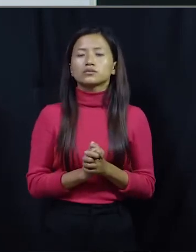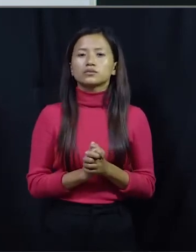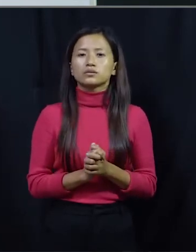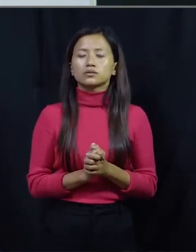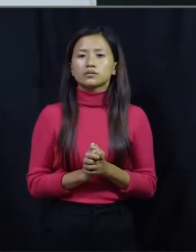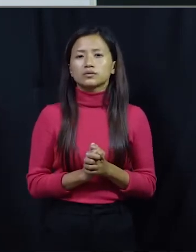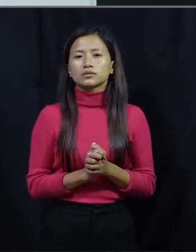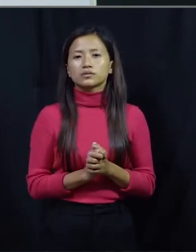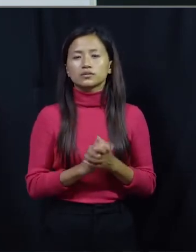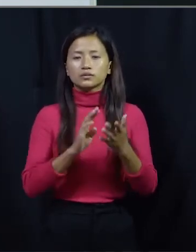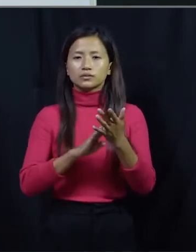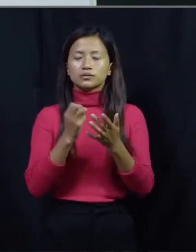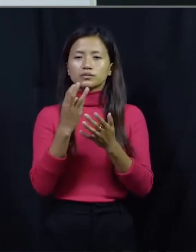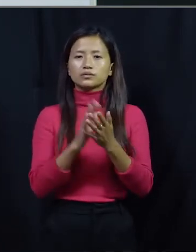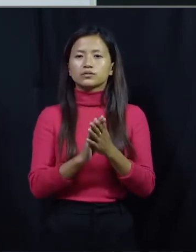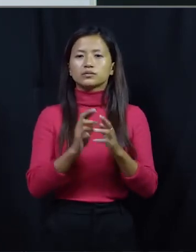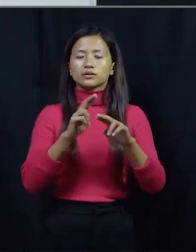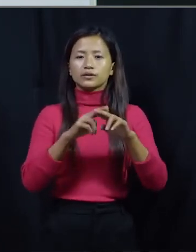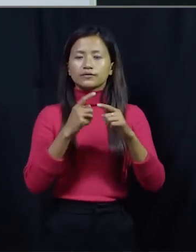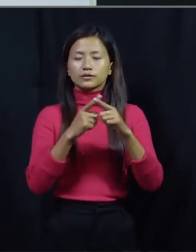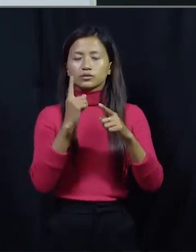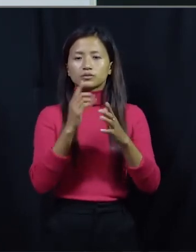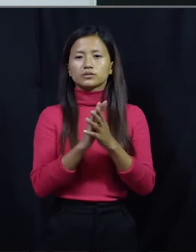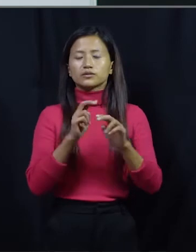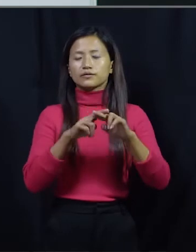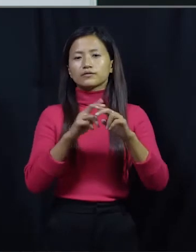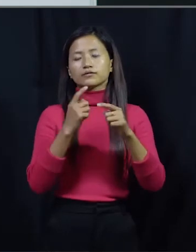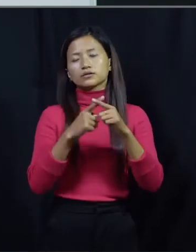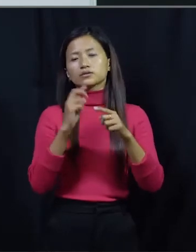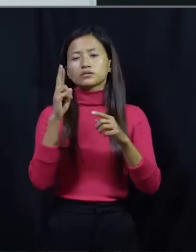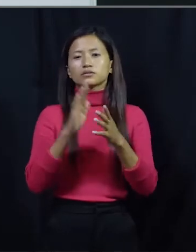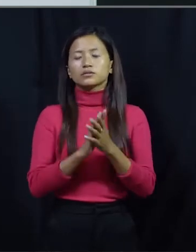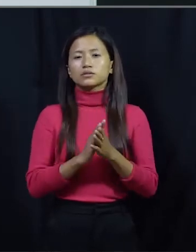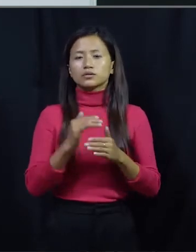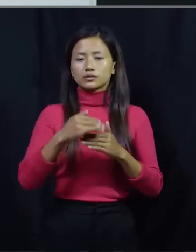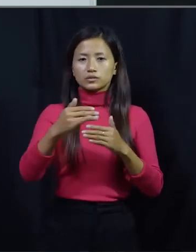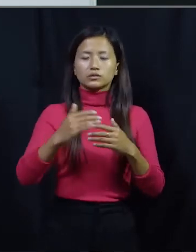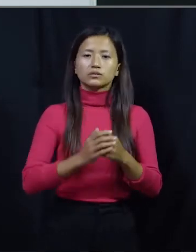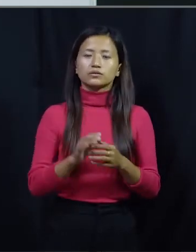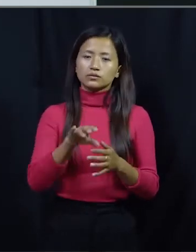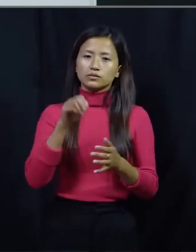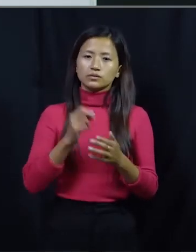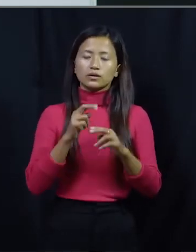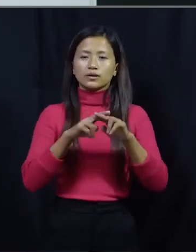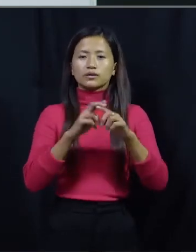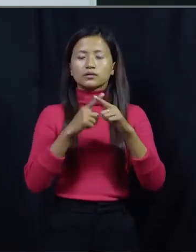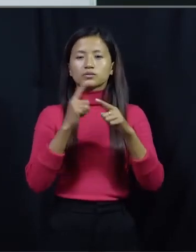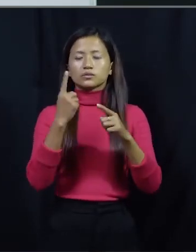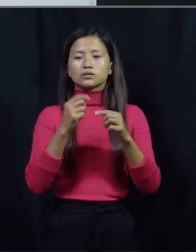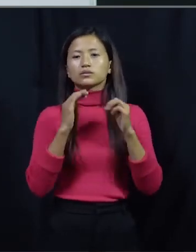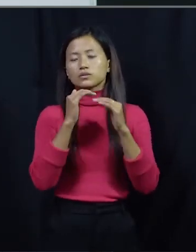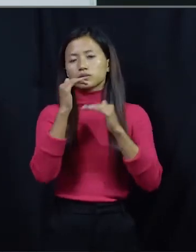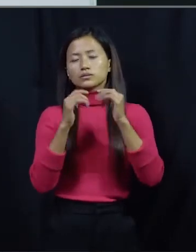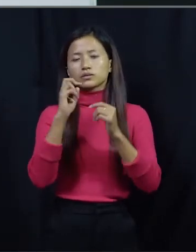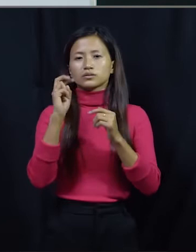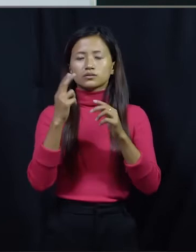function. Mathematically we prove if fx1 equal to fx2, we proceed. Then if we could get x1 equal to x2, then